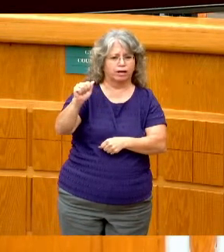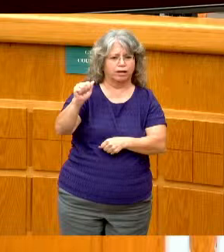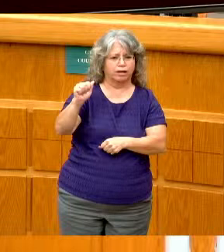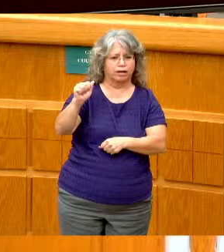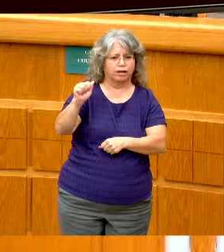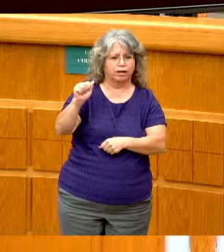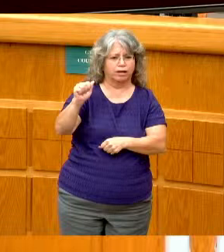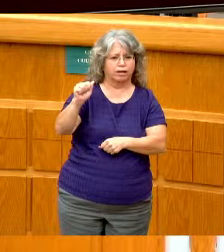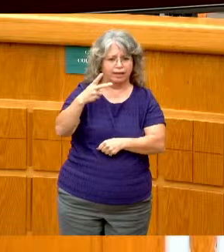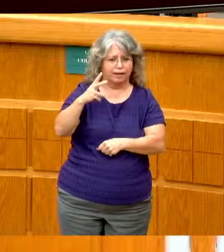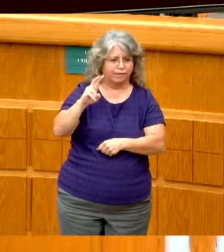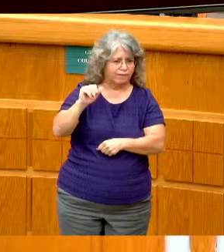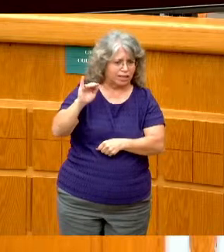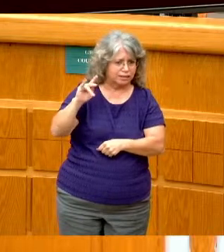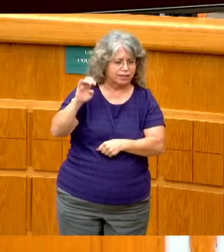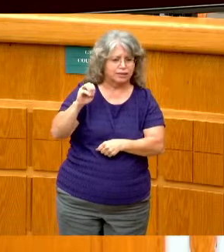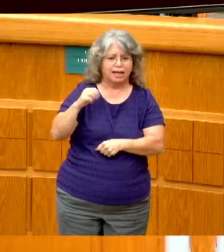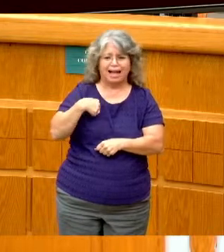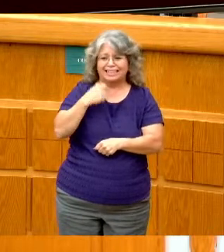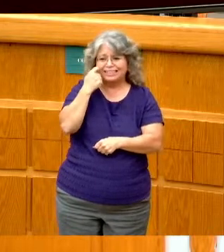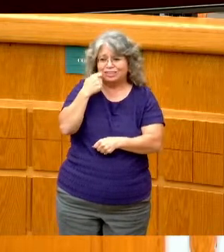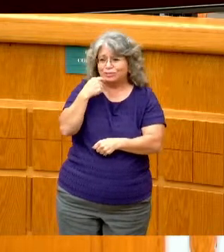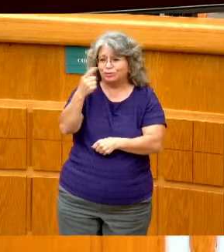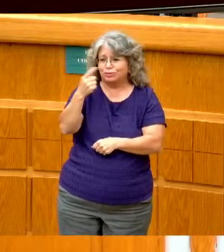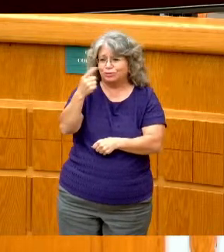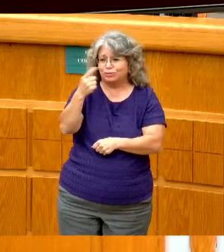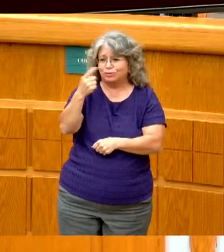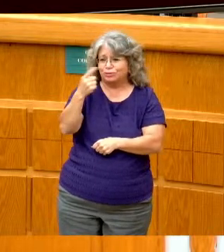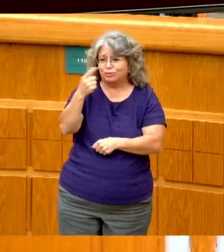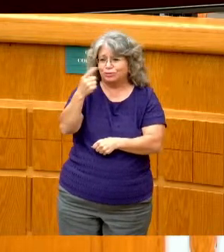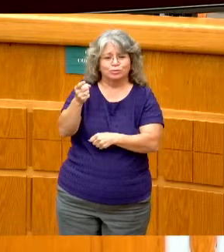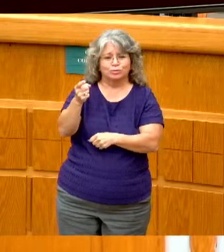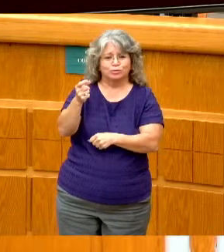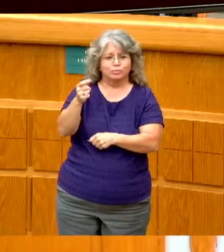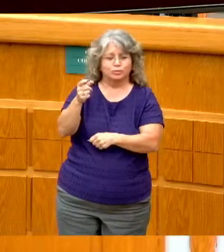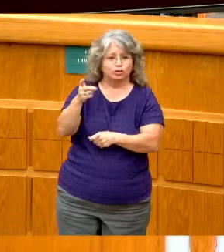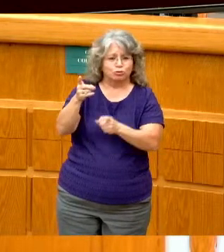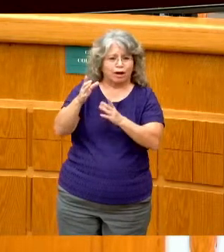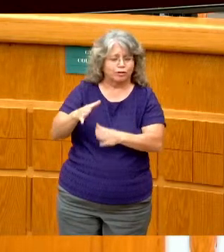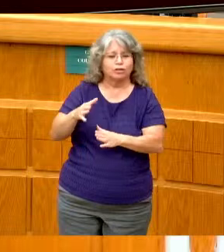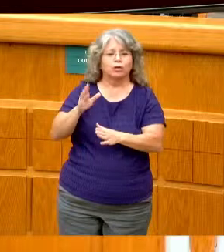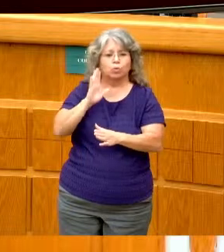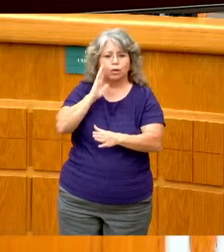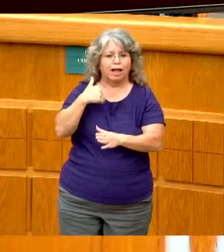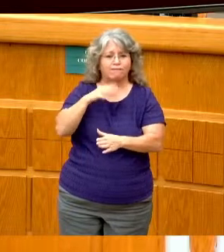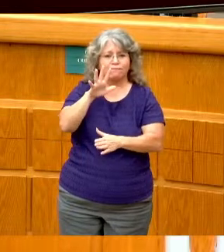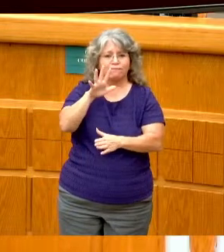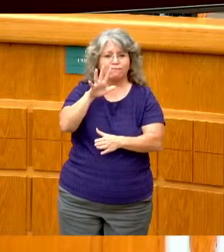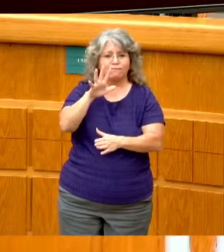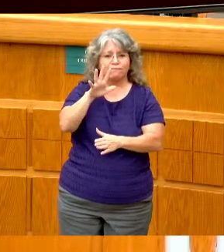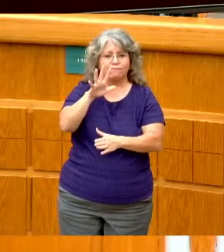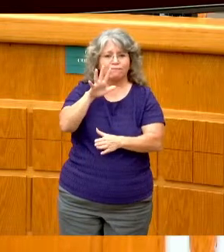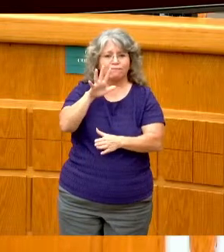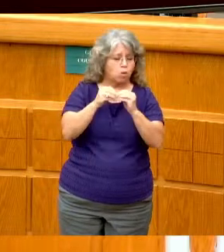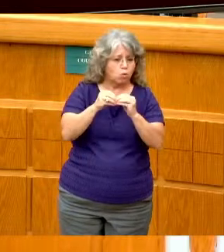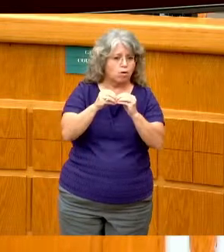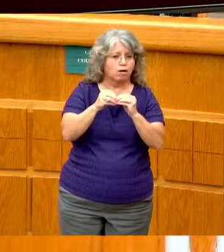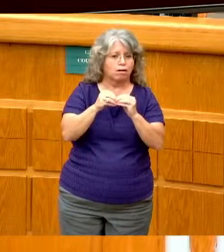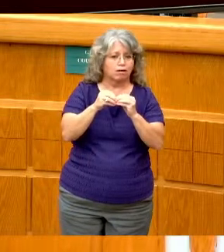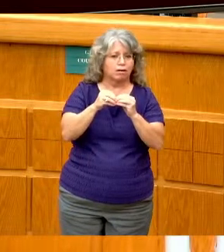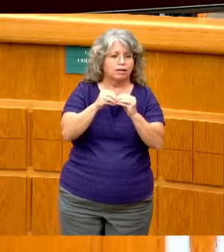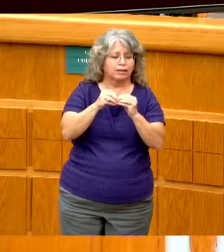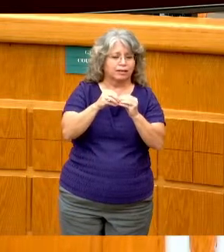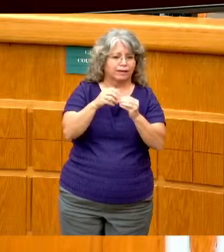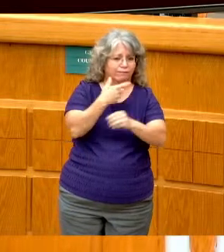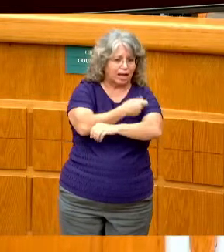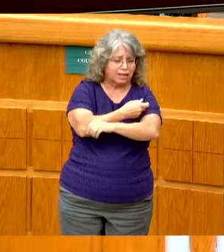that we're going to have 5,000 more Pfizer vaccines in our community this week and next week. So don't